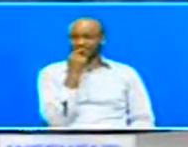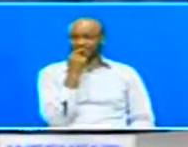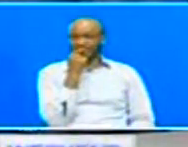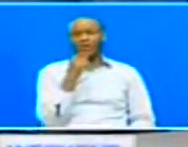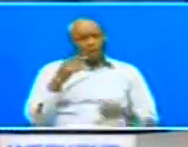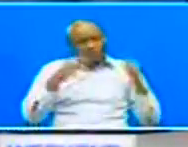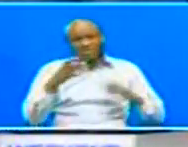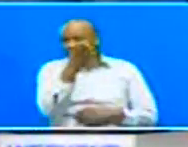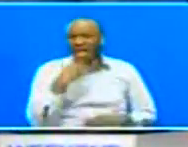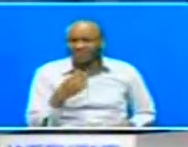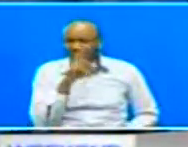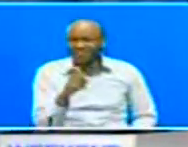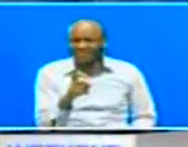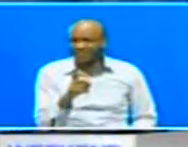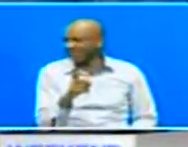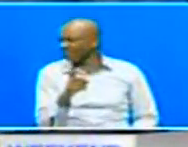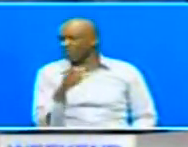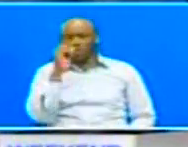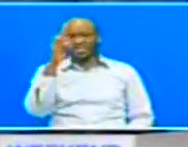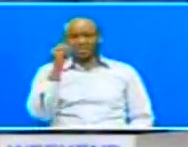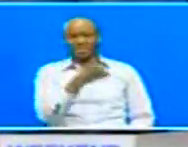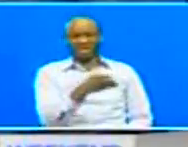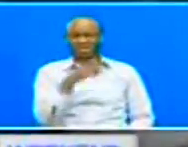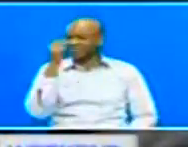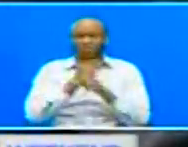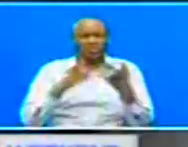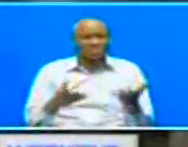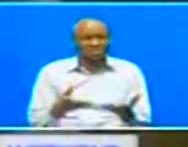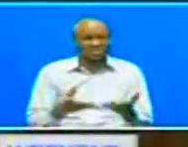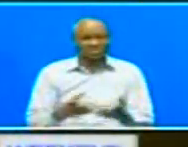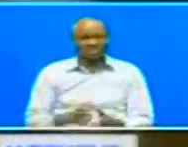There's still an opposition in this country, right? What? What is it they do again?